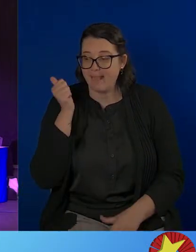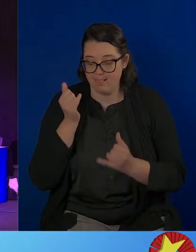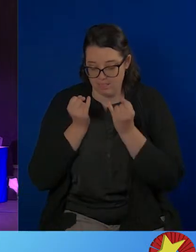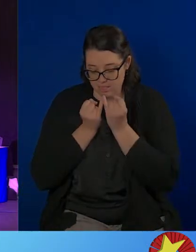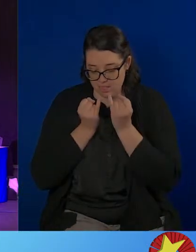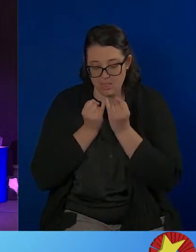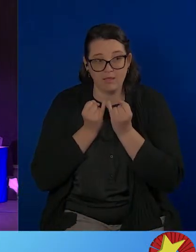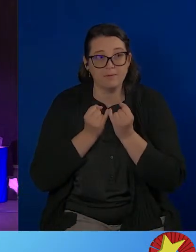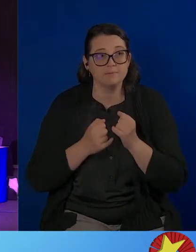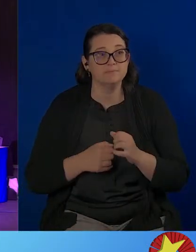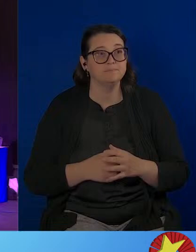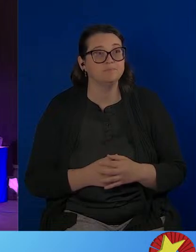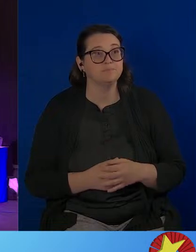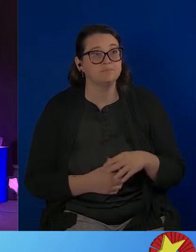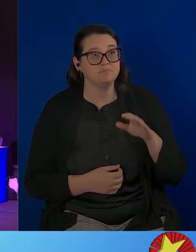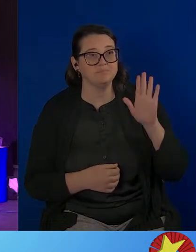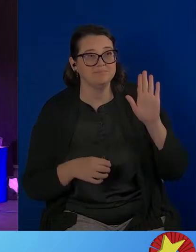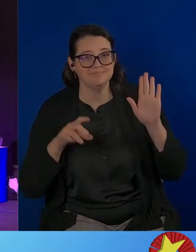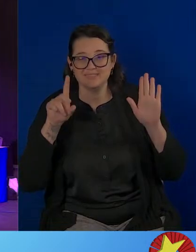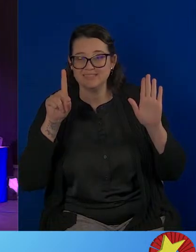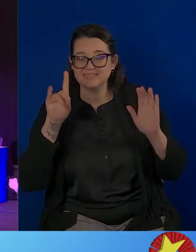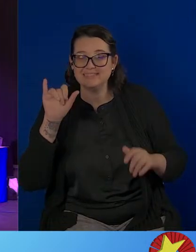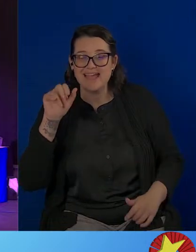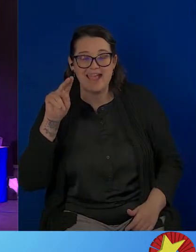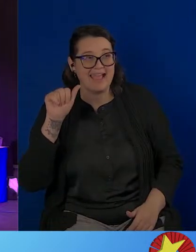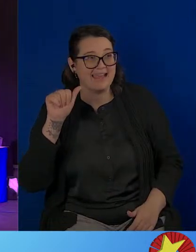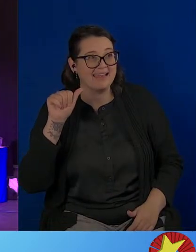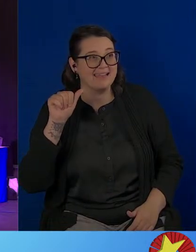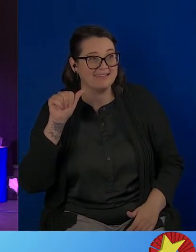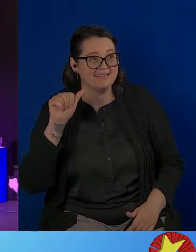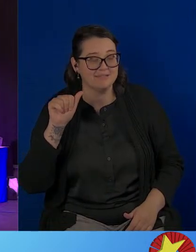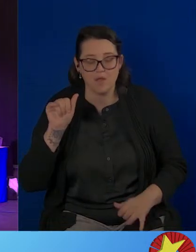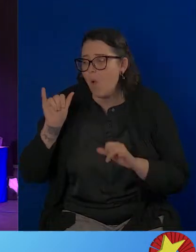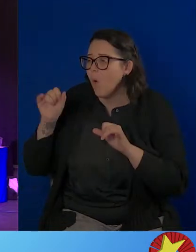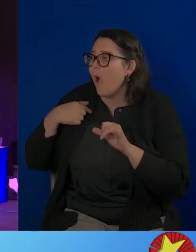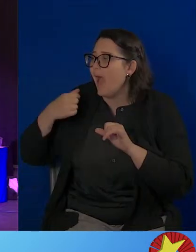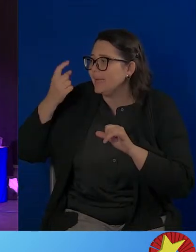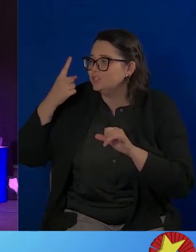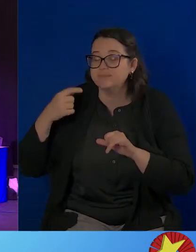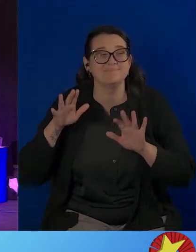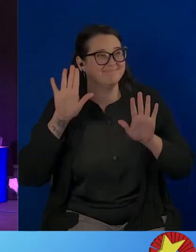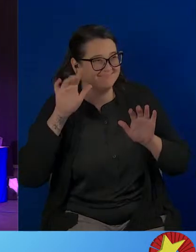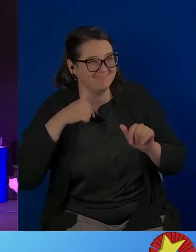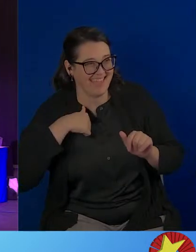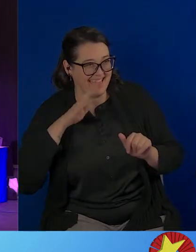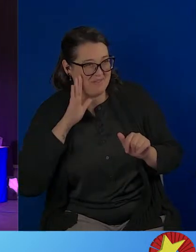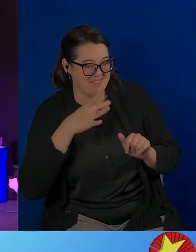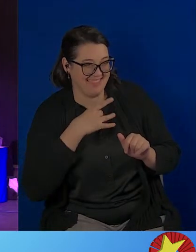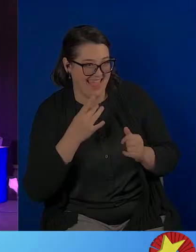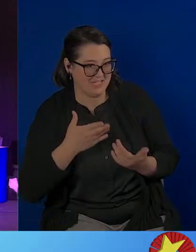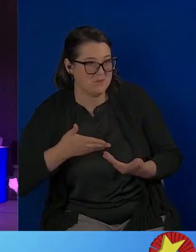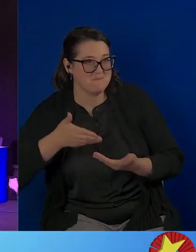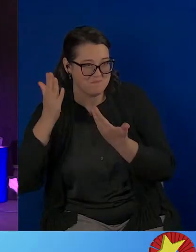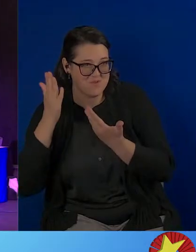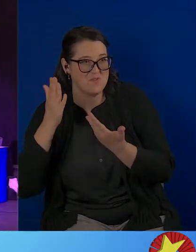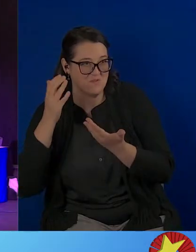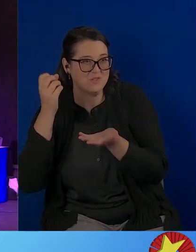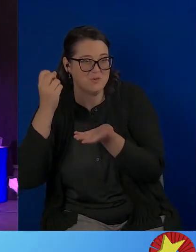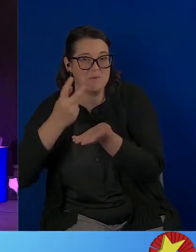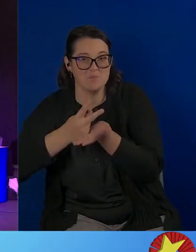This is, Contract. Diana. Yes, okay. All right, I see that. I would like to move that we approve